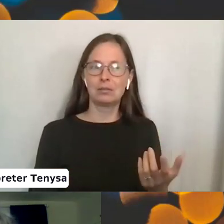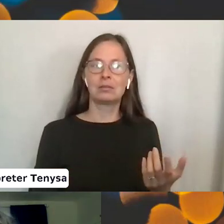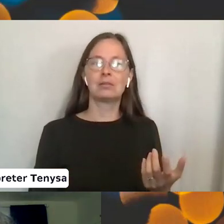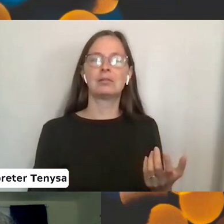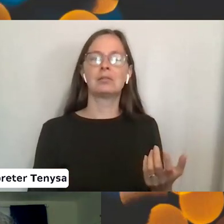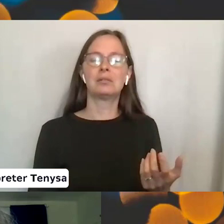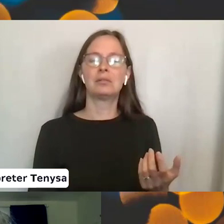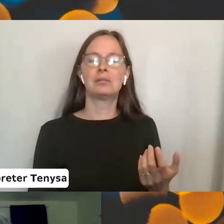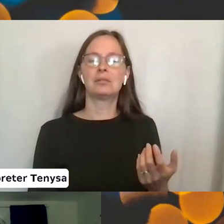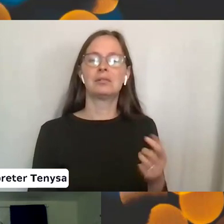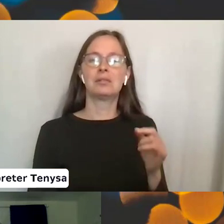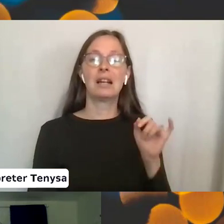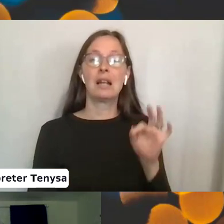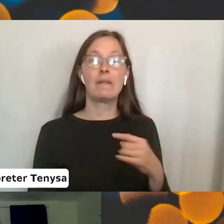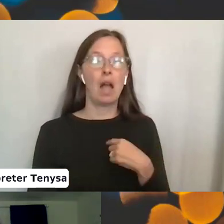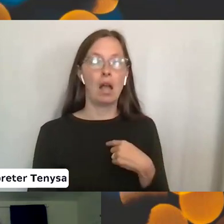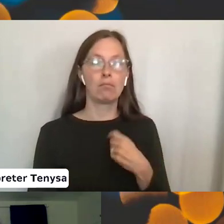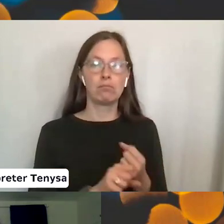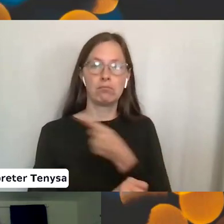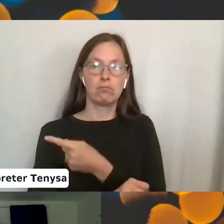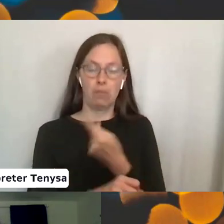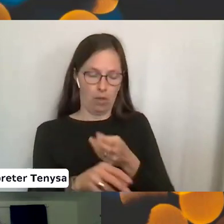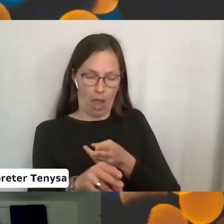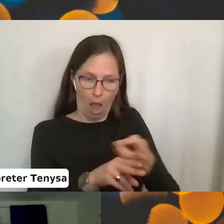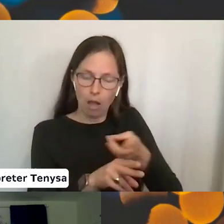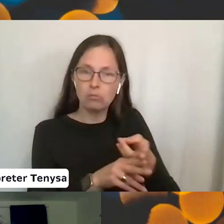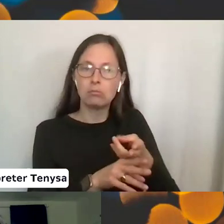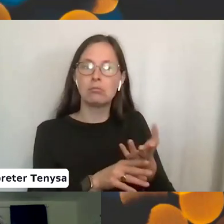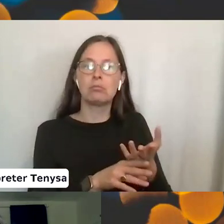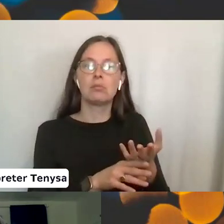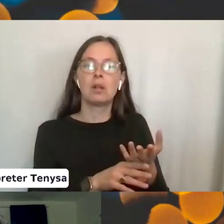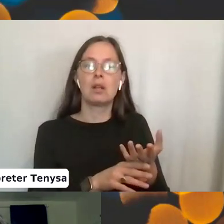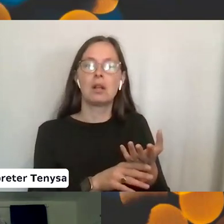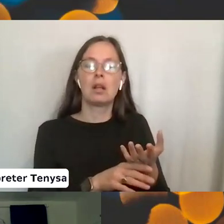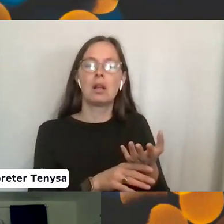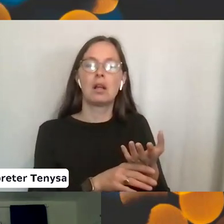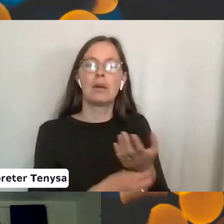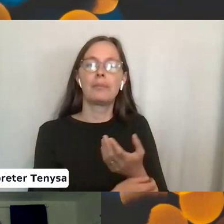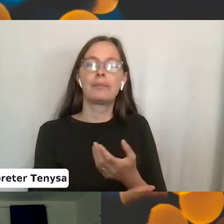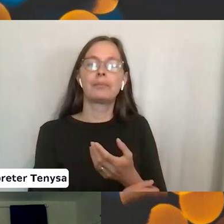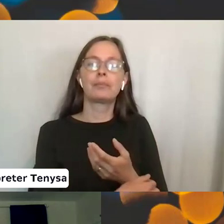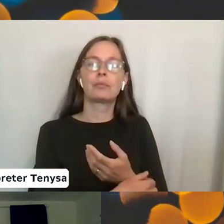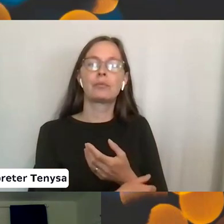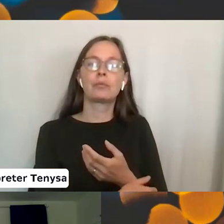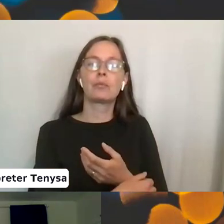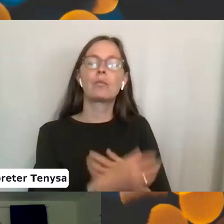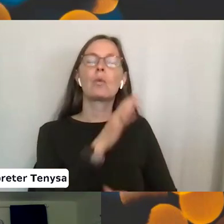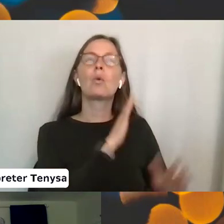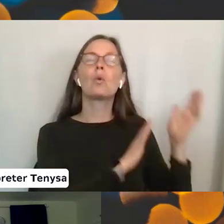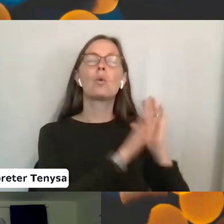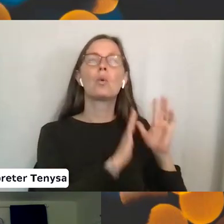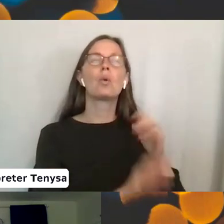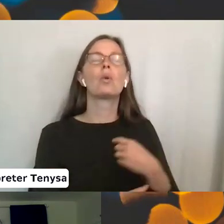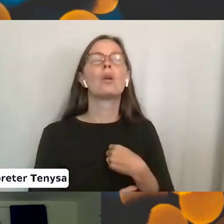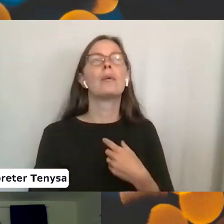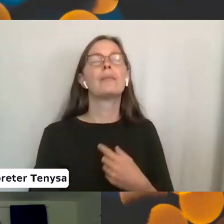of integrity. But I used to very much just like, I